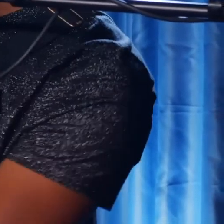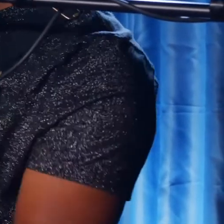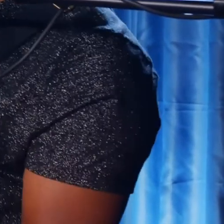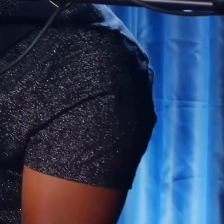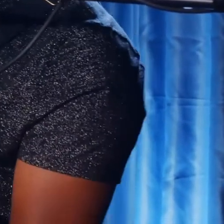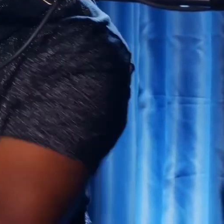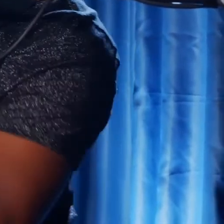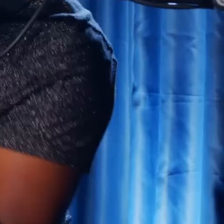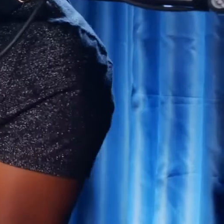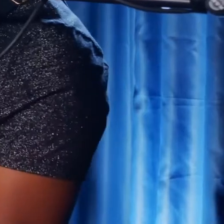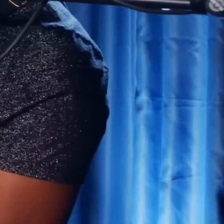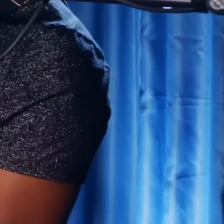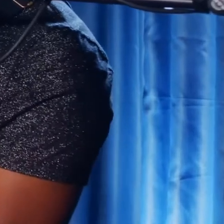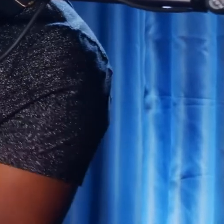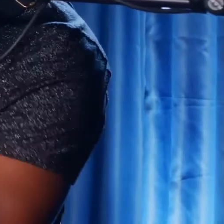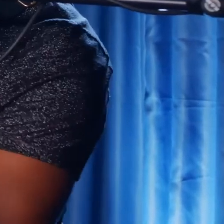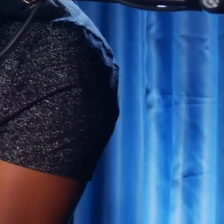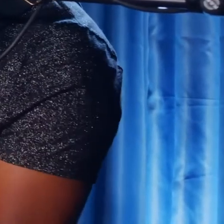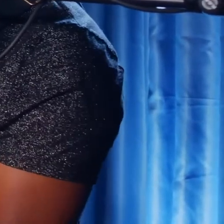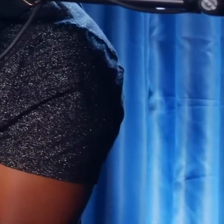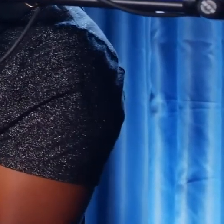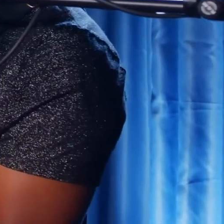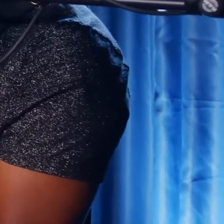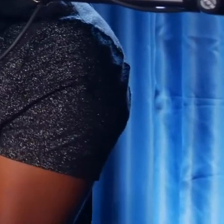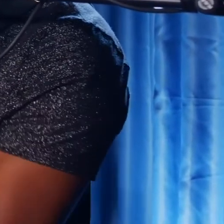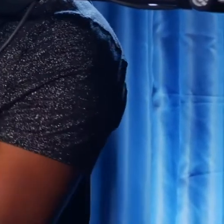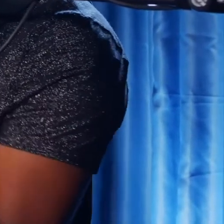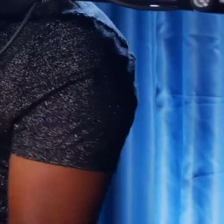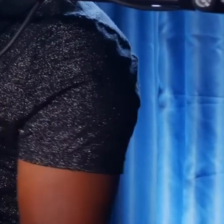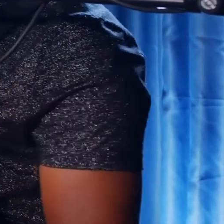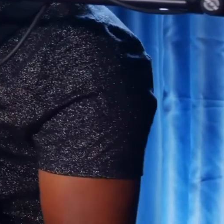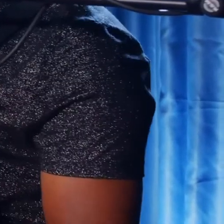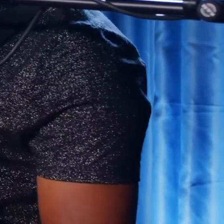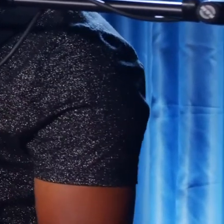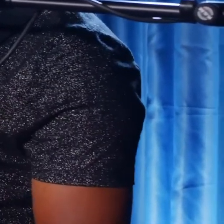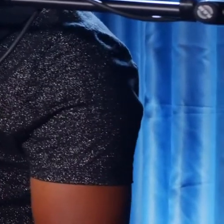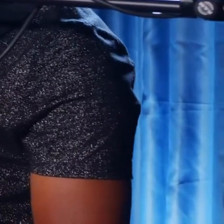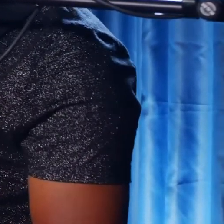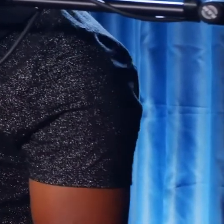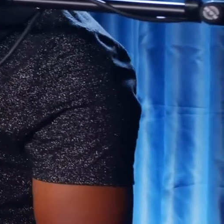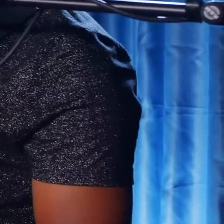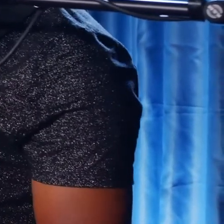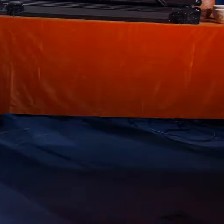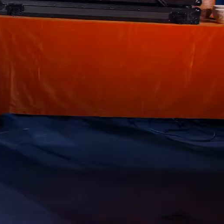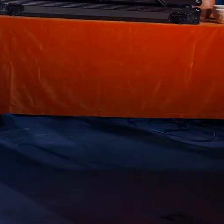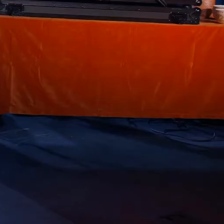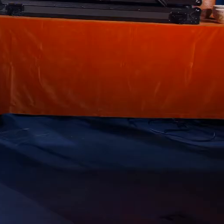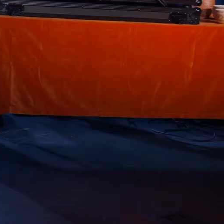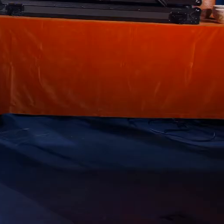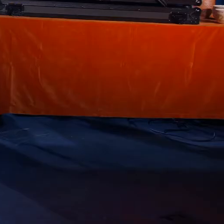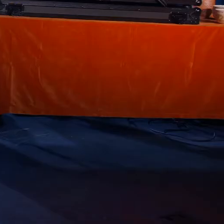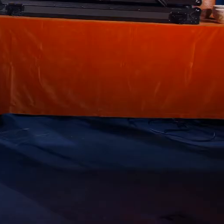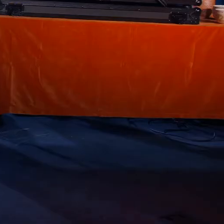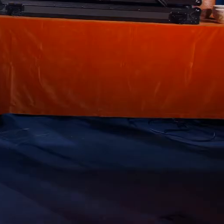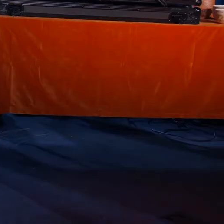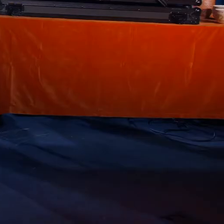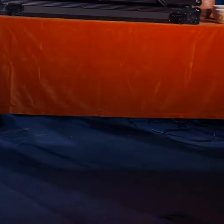more pieces. And so the animation looked pretty seamless. So it just was a nice little collaboration. That turned out